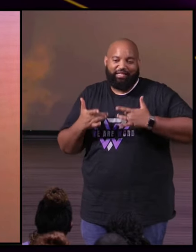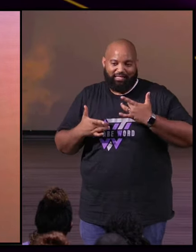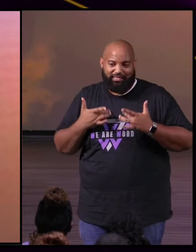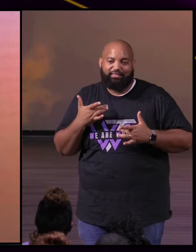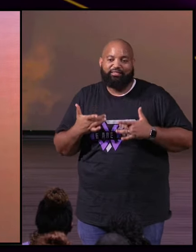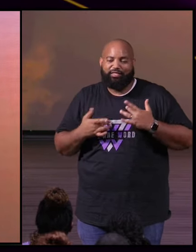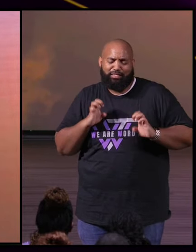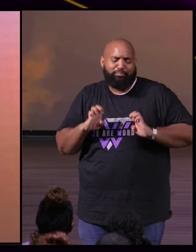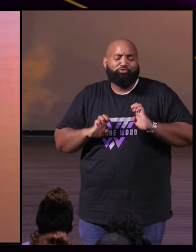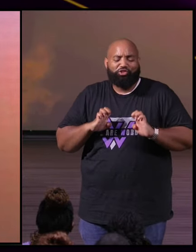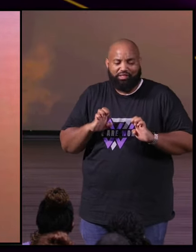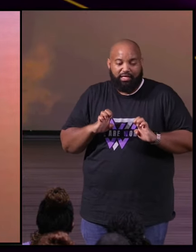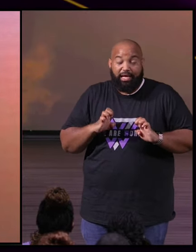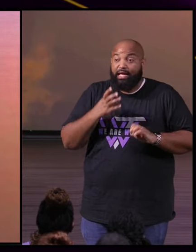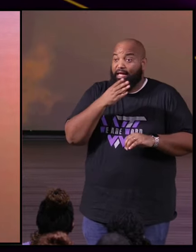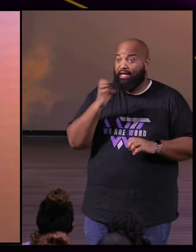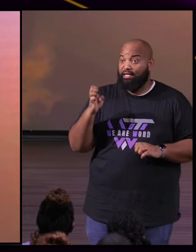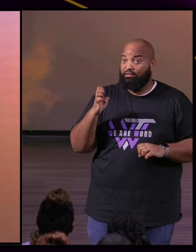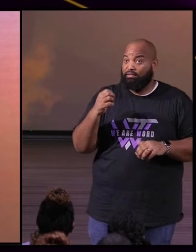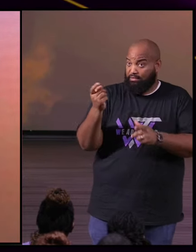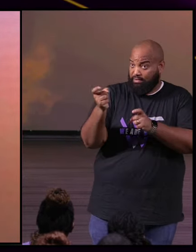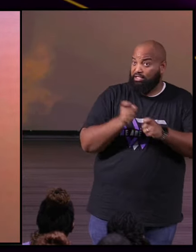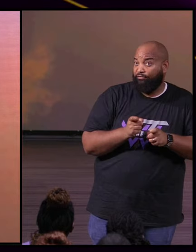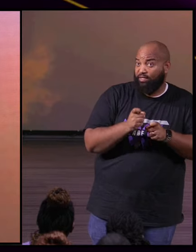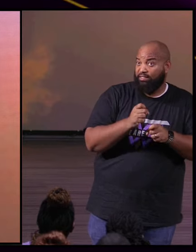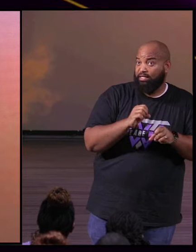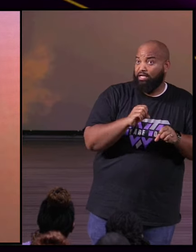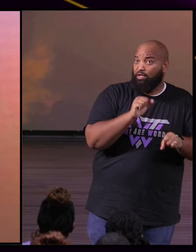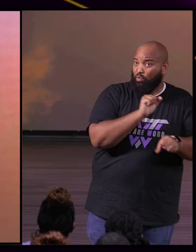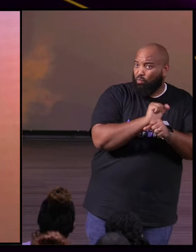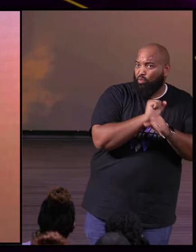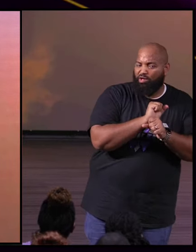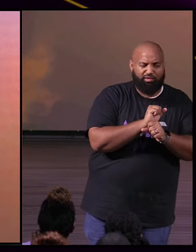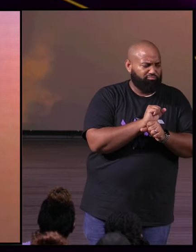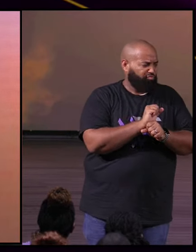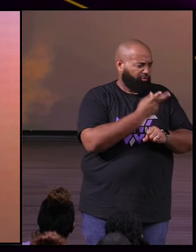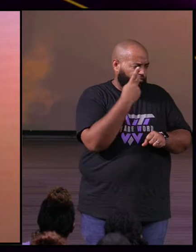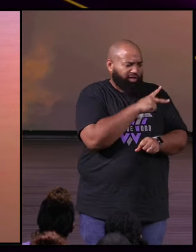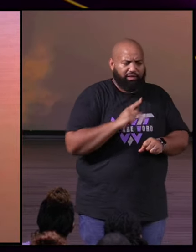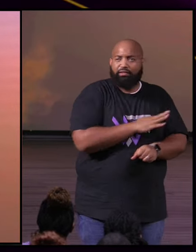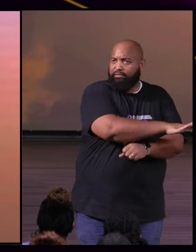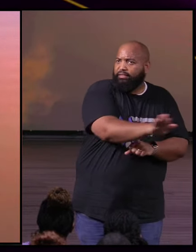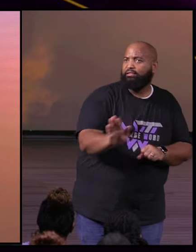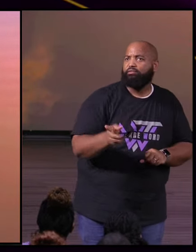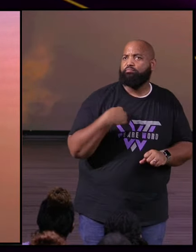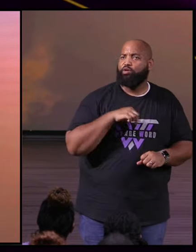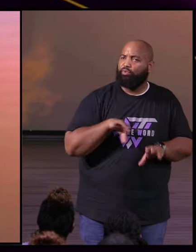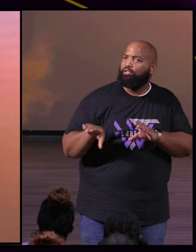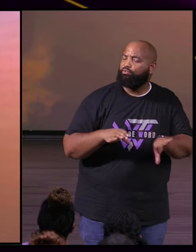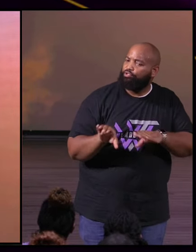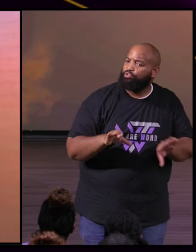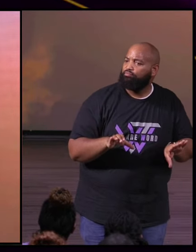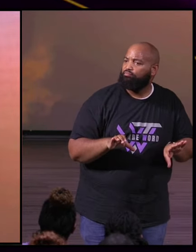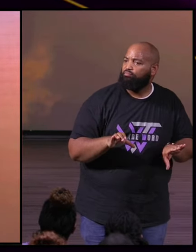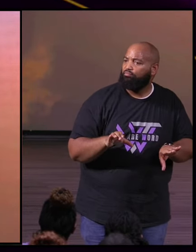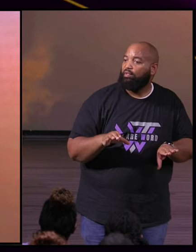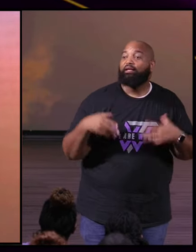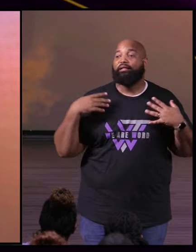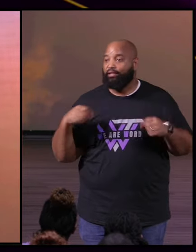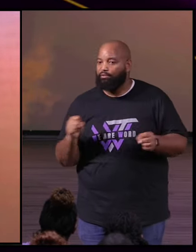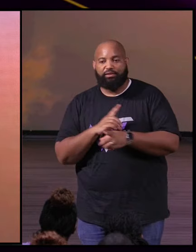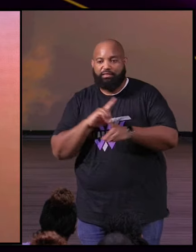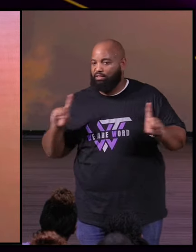people. And implementation for our hands that it might be said we are doing people. Heal